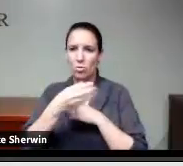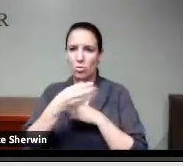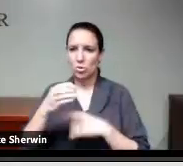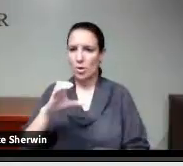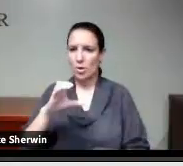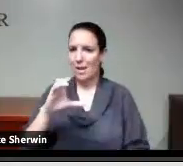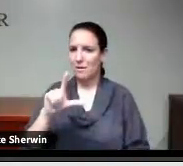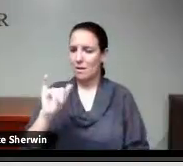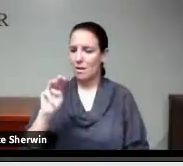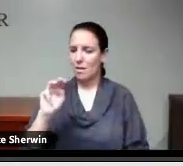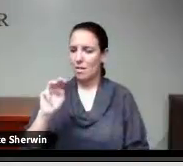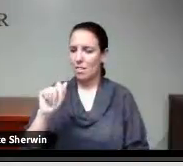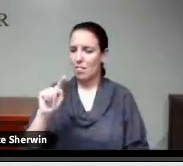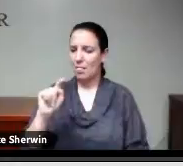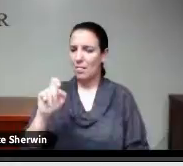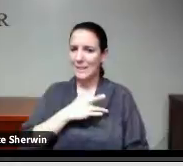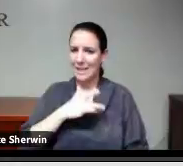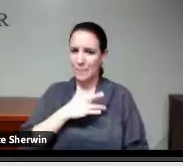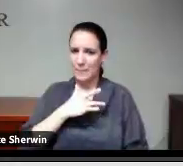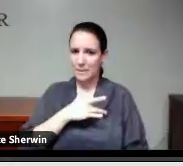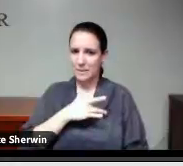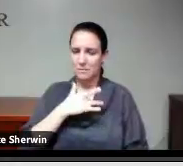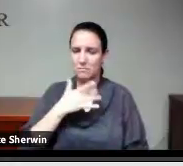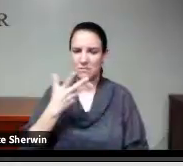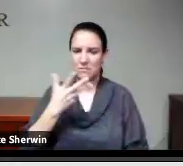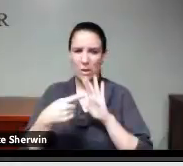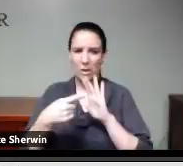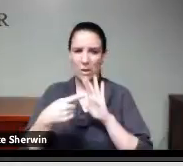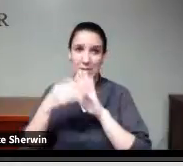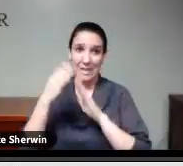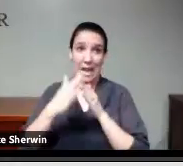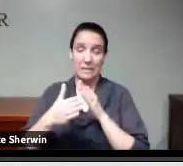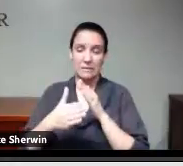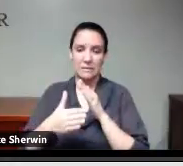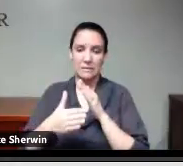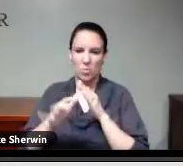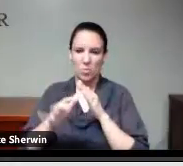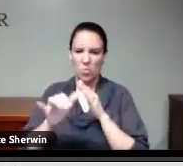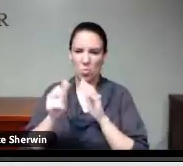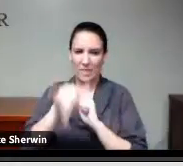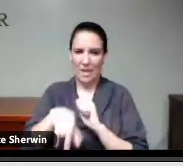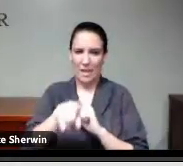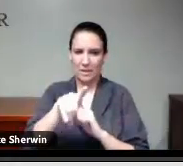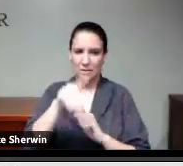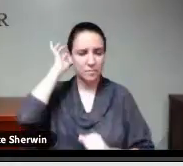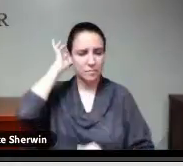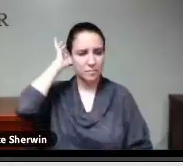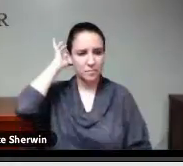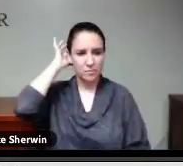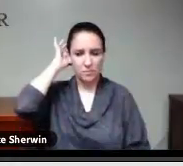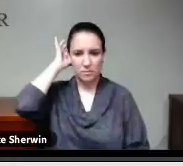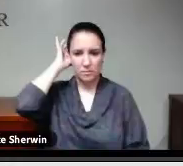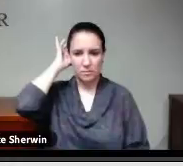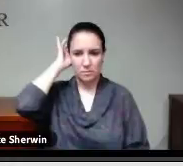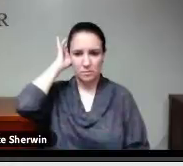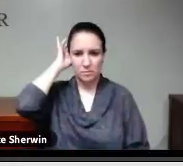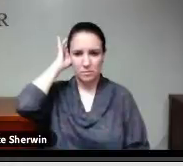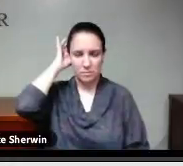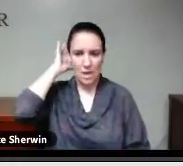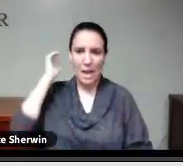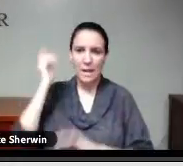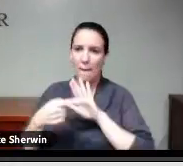often, and so this is what I want to end us with today. And I'm going to share a specific tool that many of